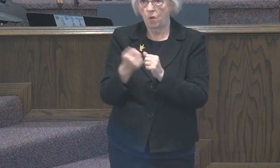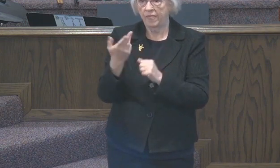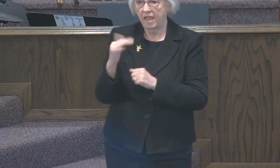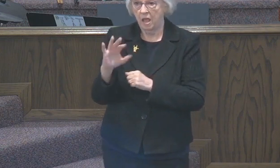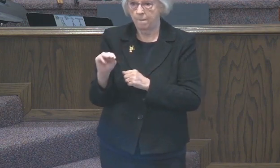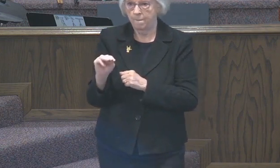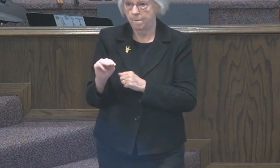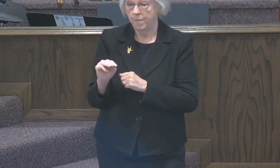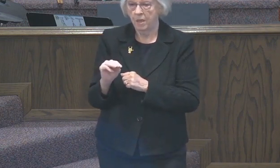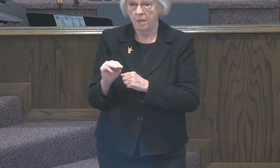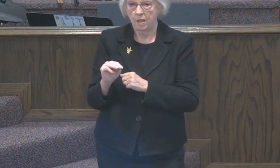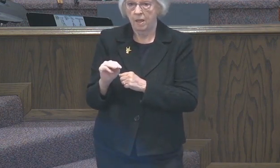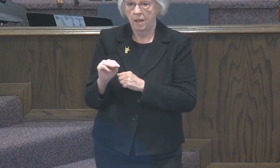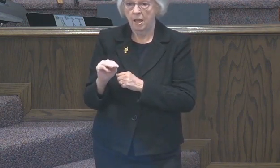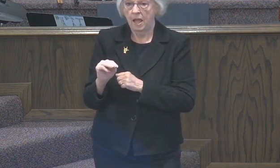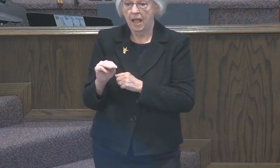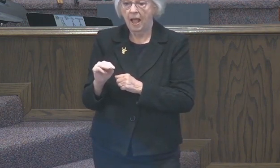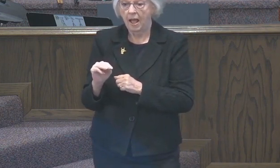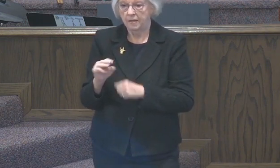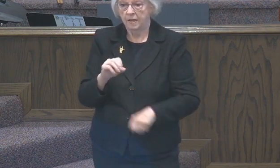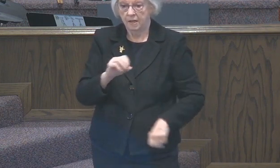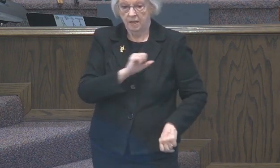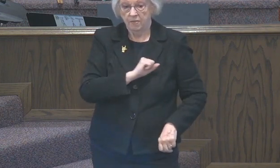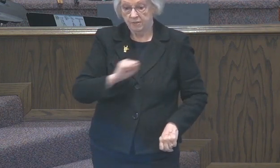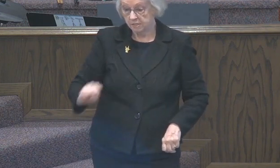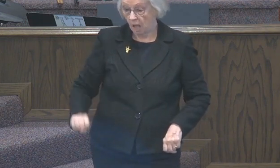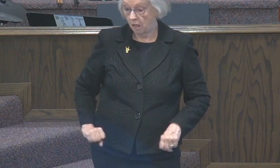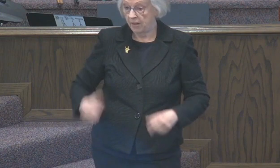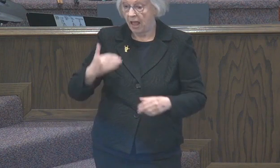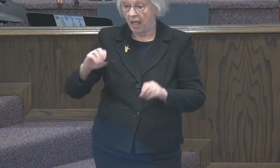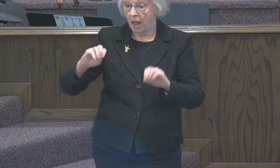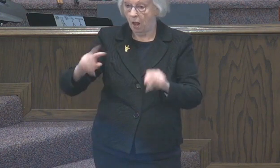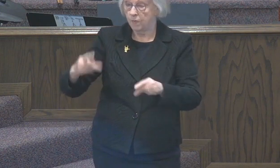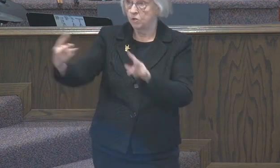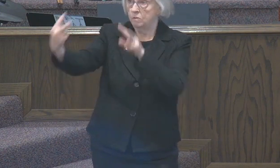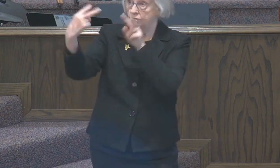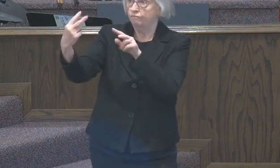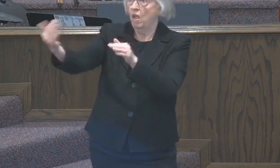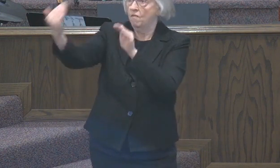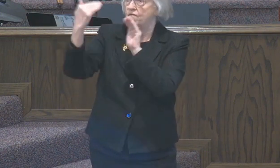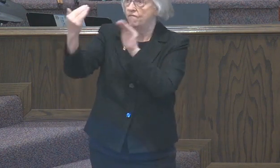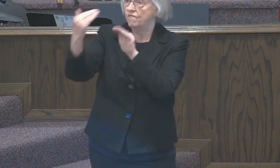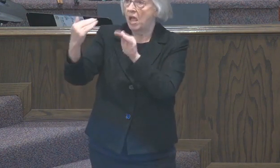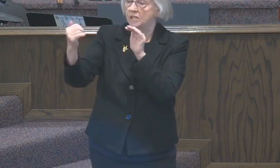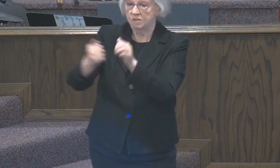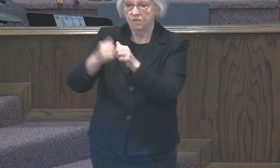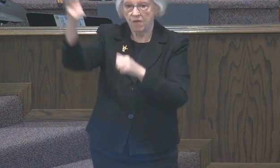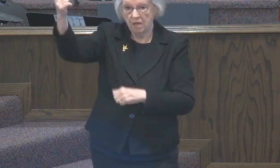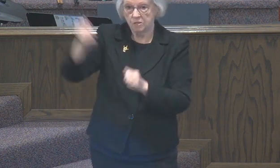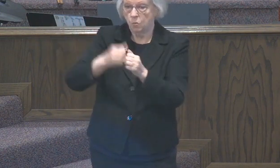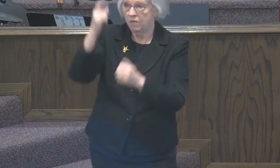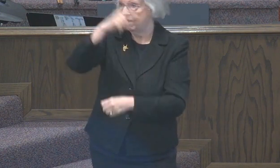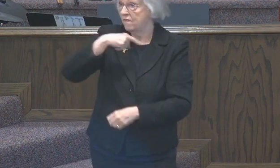3. Solomon had an opportunity face to face with God. And here's the question God asked him,